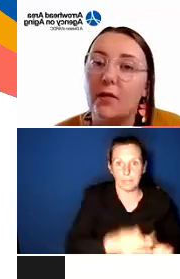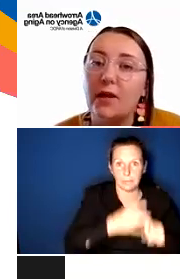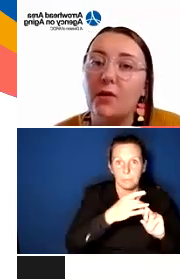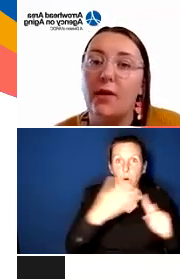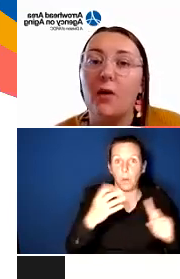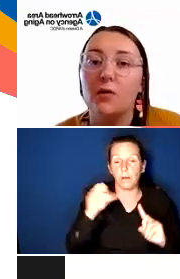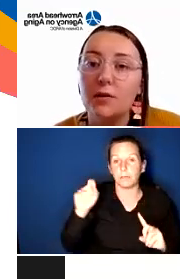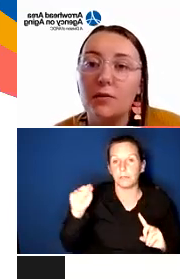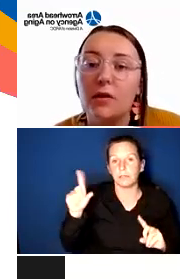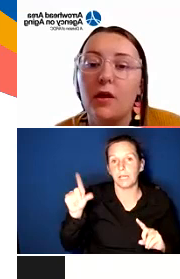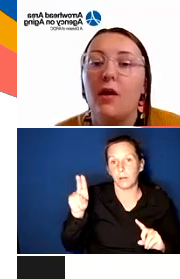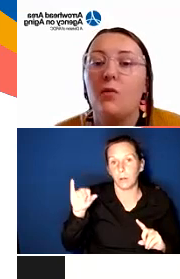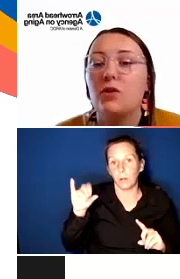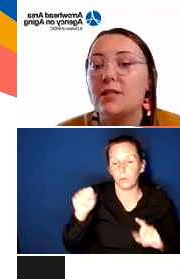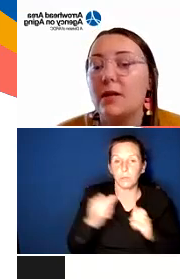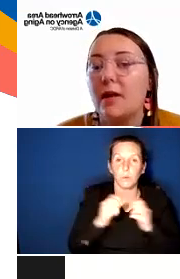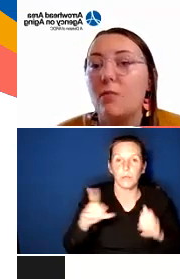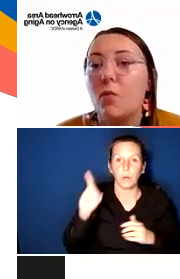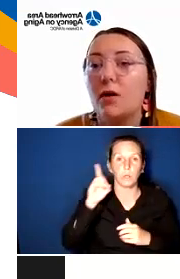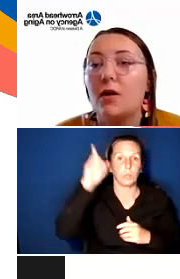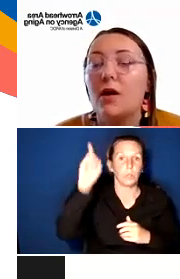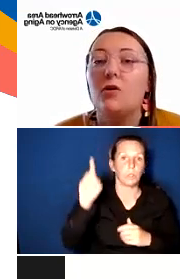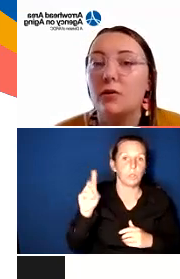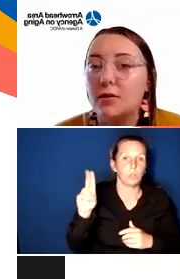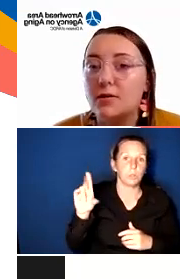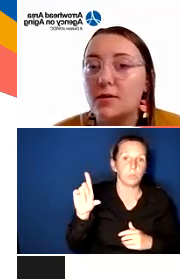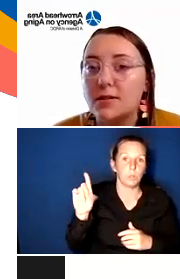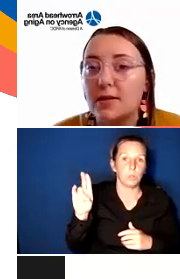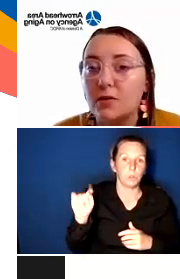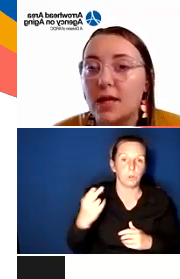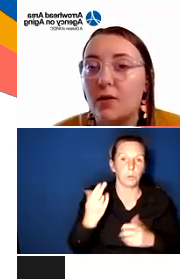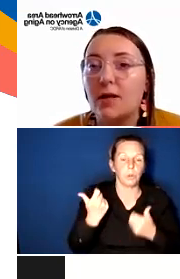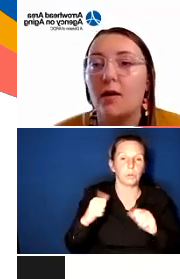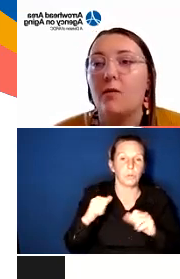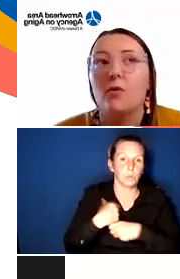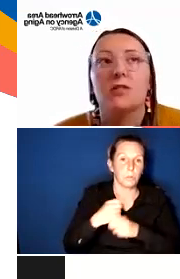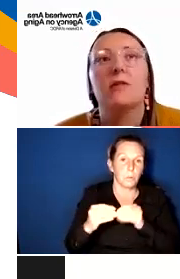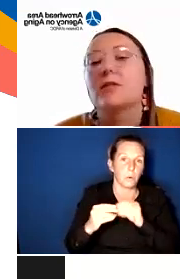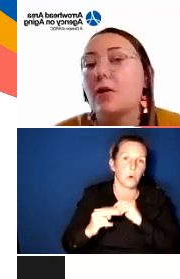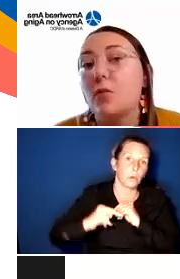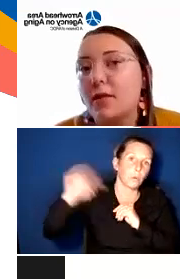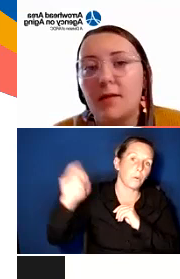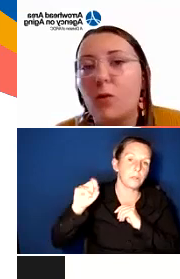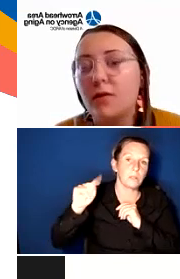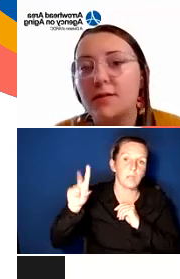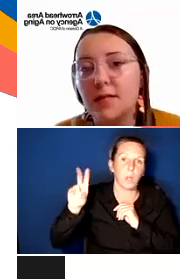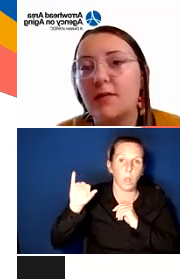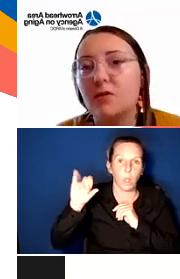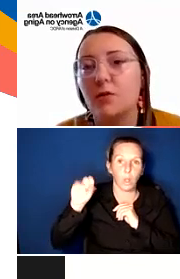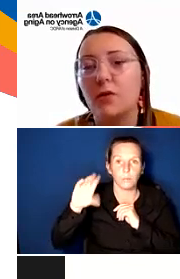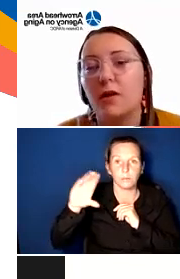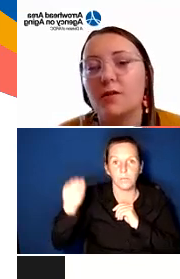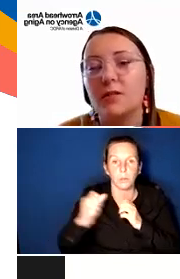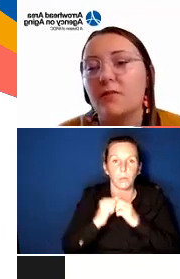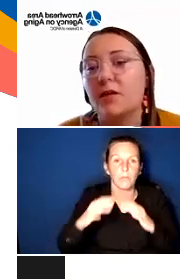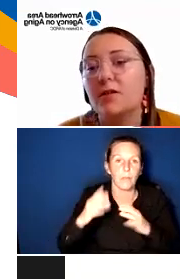Louis County without Duluth. We tried to make that more northern St. Louis County, or St. Louis County without the city of